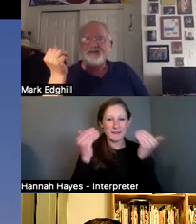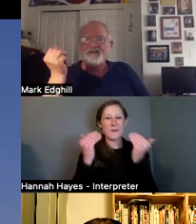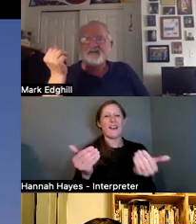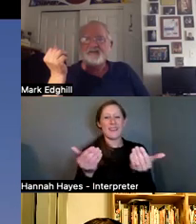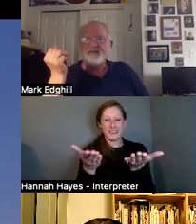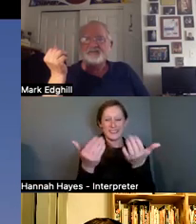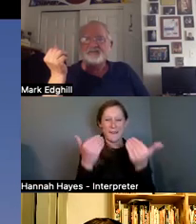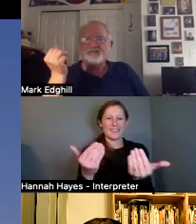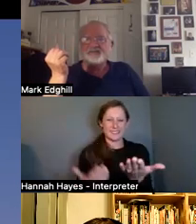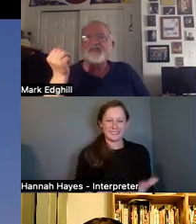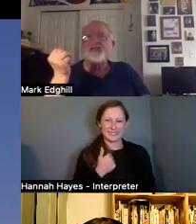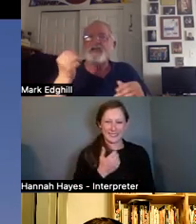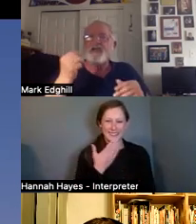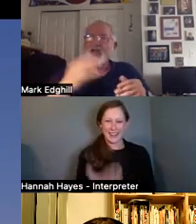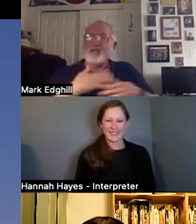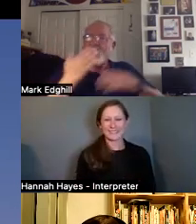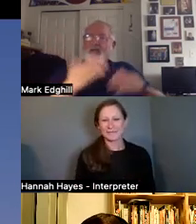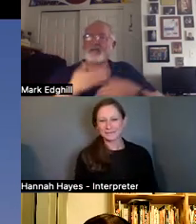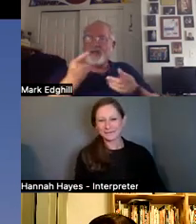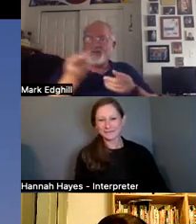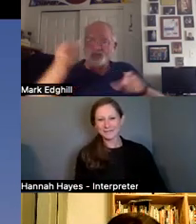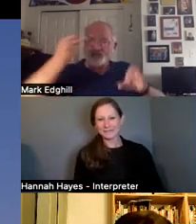Hello, everyone.